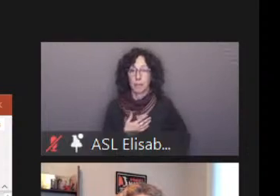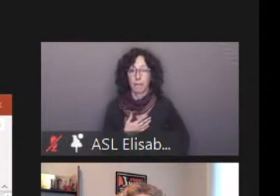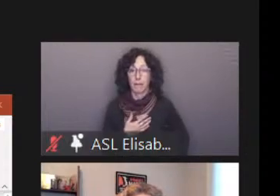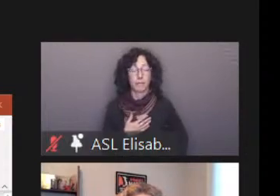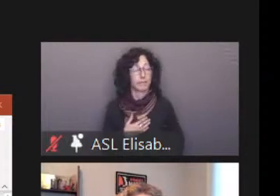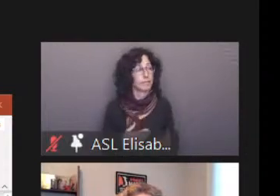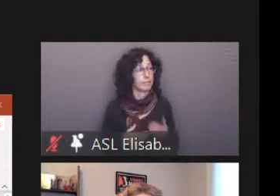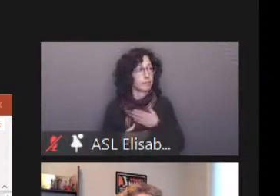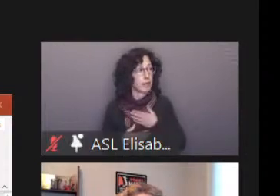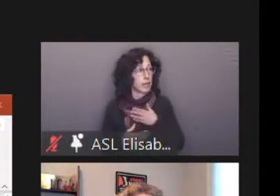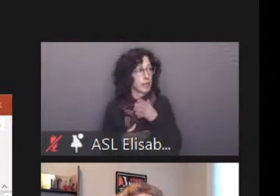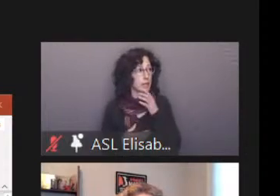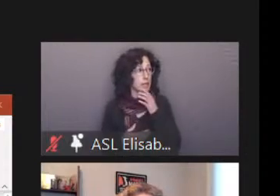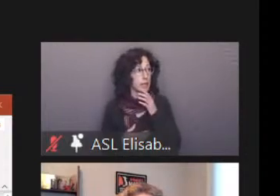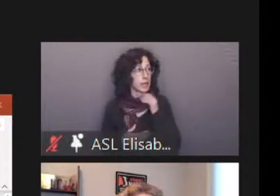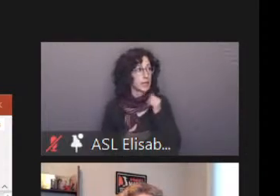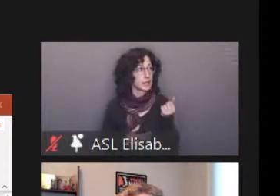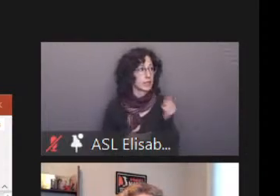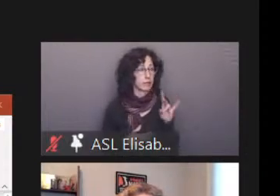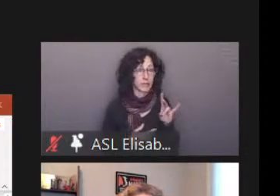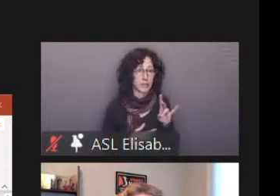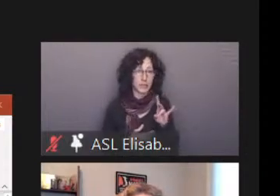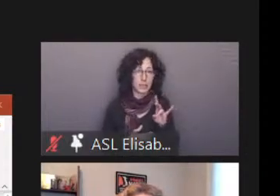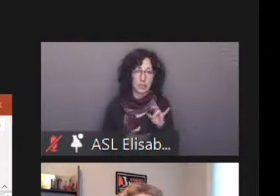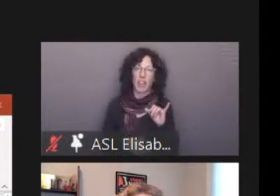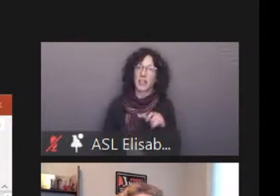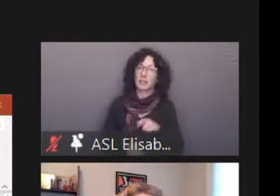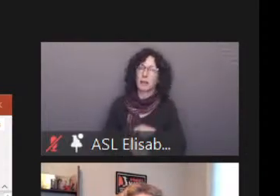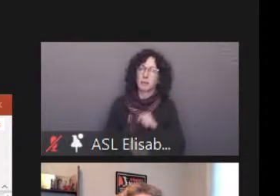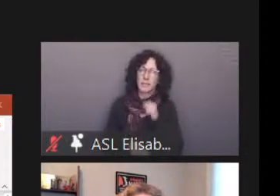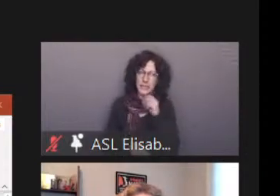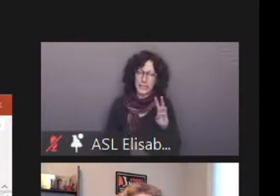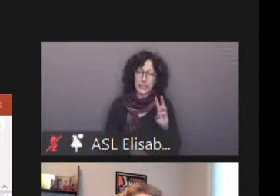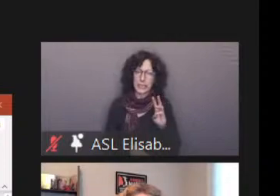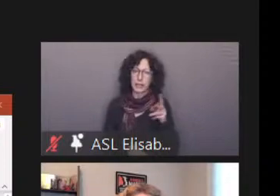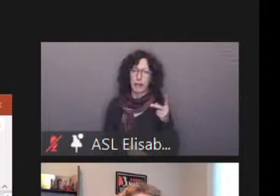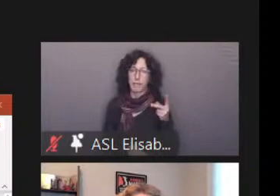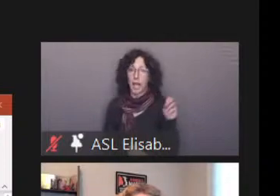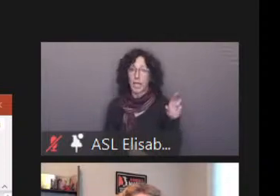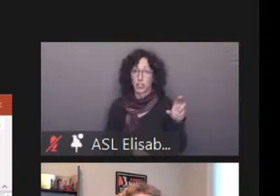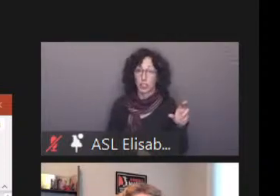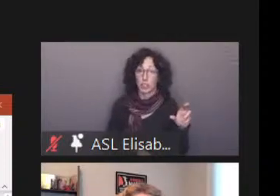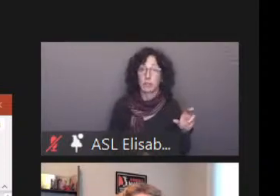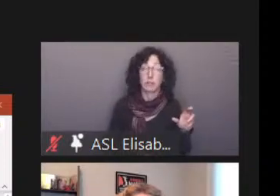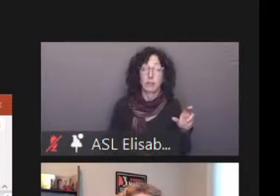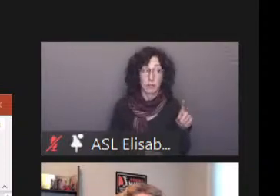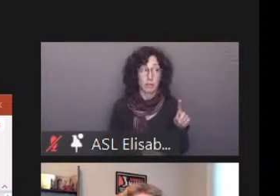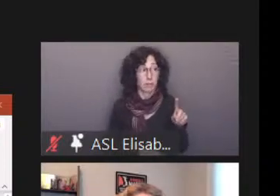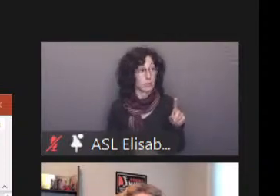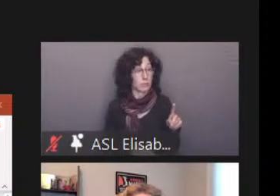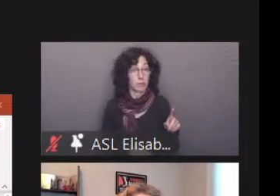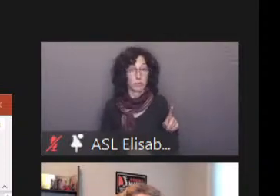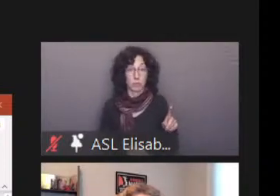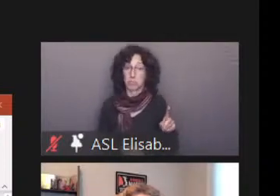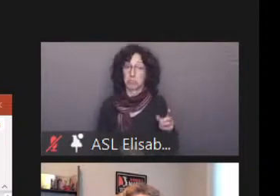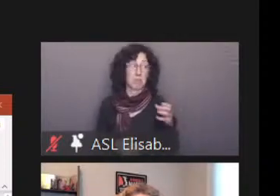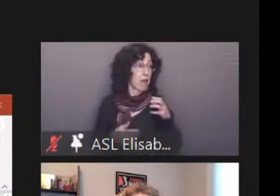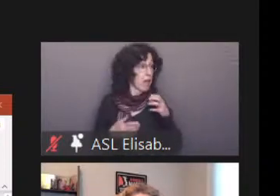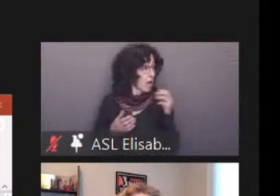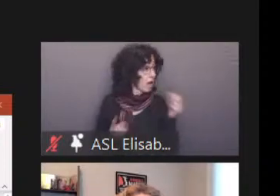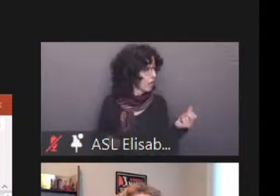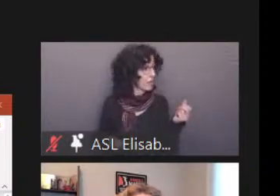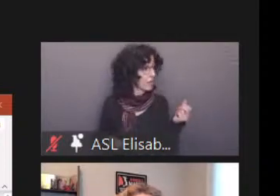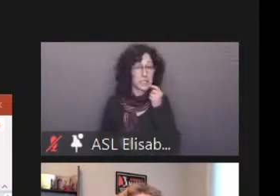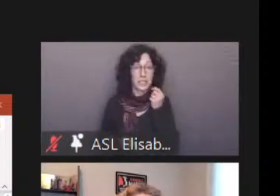my 17-year-old, she was 16 at the time, the Pfizer vaccine as soon as she's a 16-year-old, so I had to wait till she